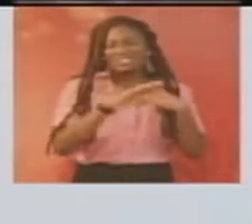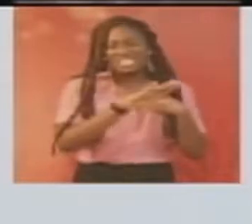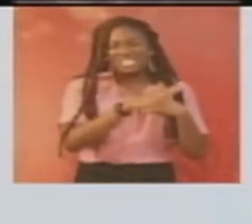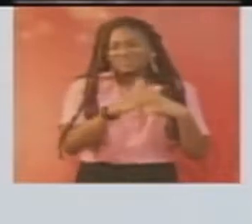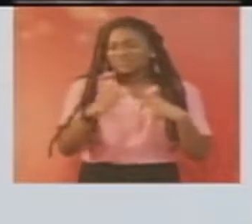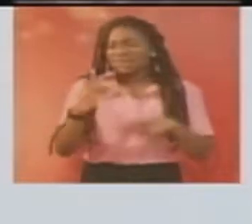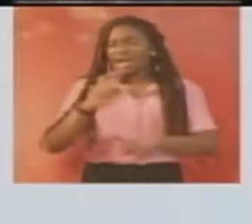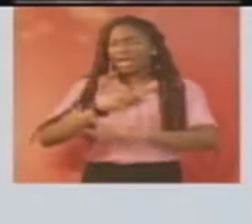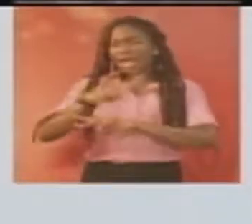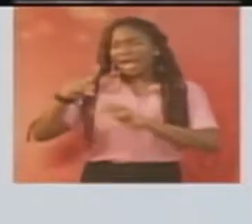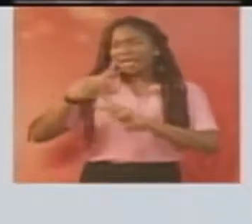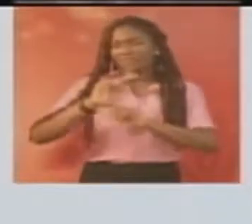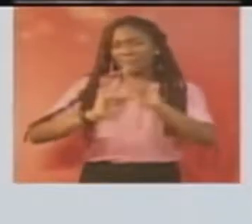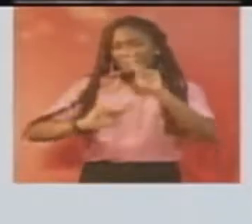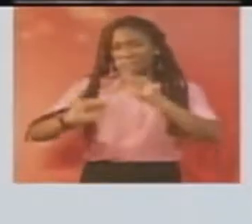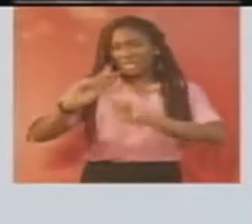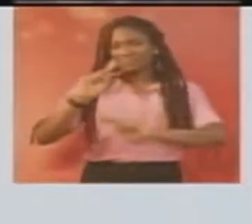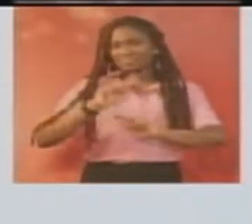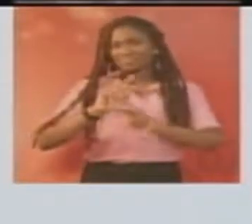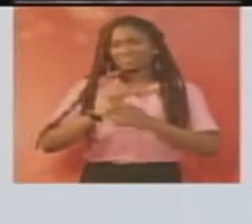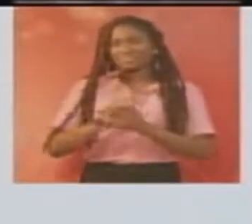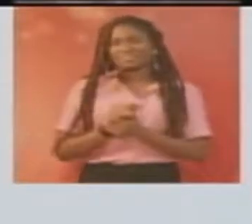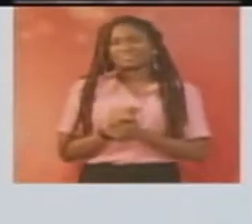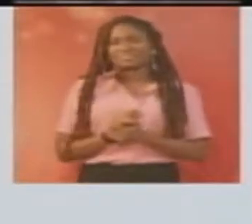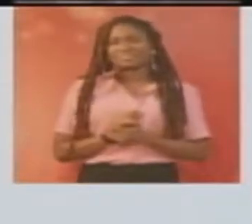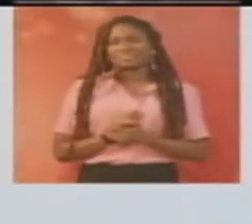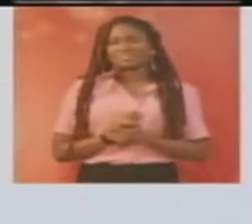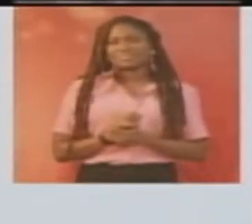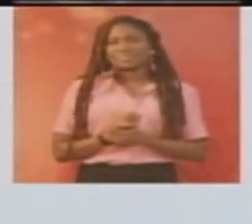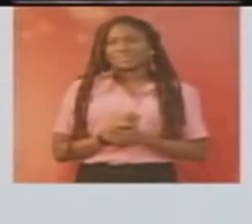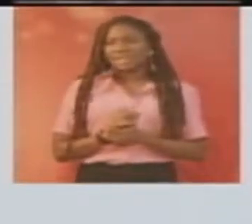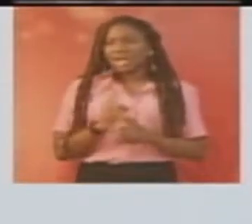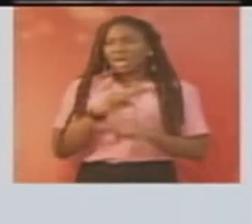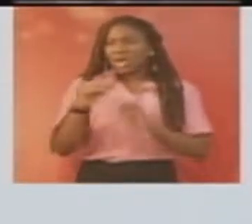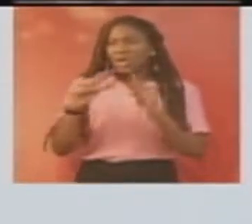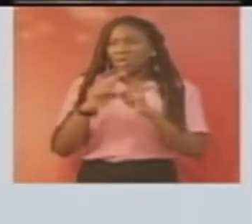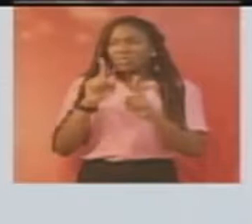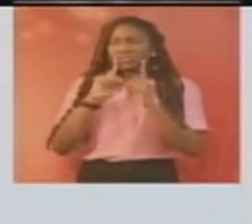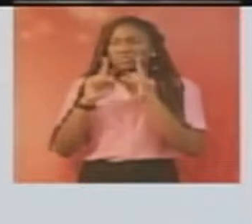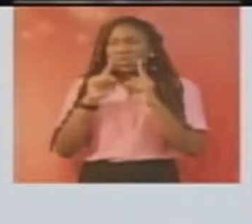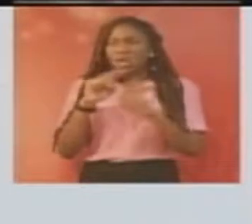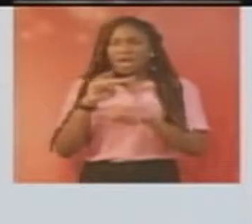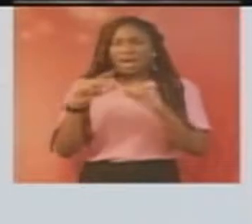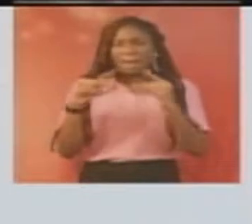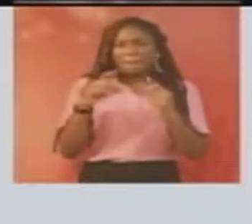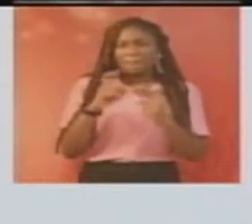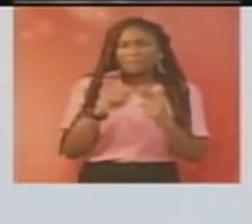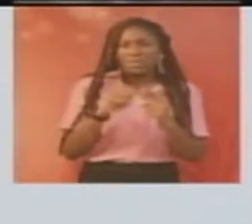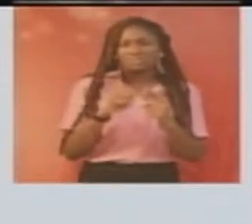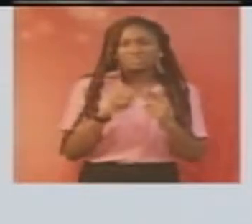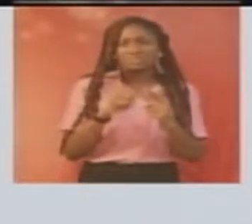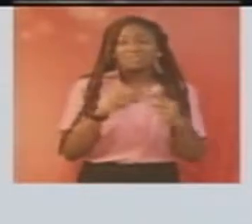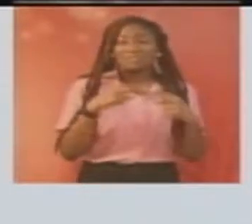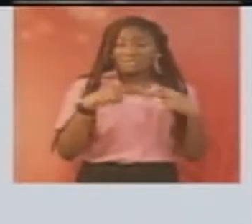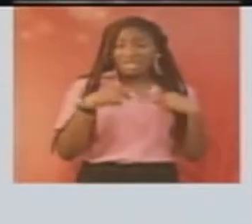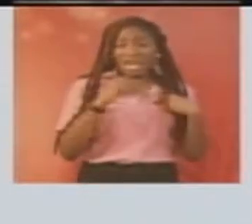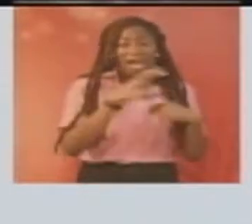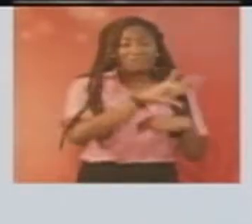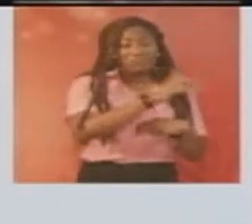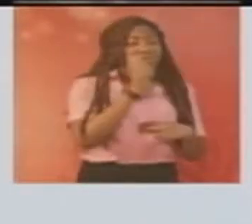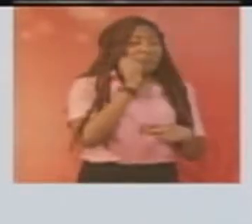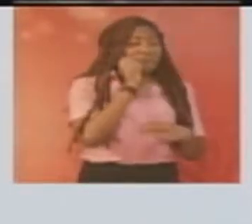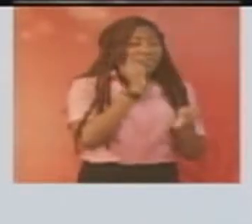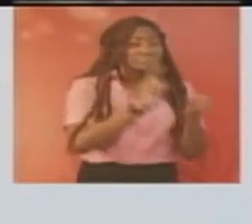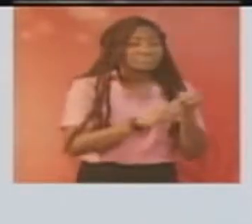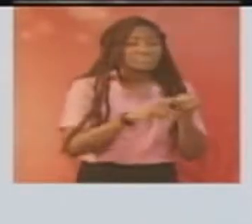less diverse than others, and when we talk about diversity, we're not just talking about ethnicity, we're talking about age is an important one, gender